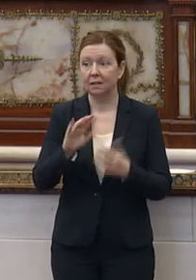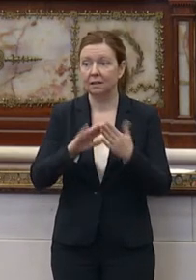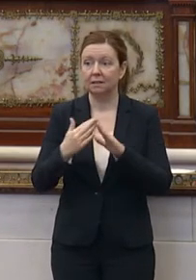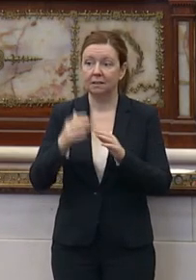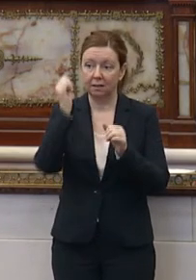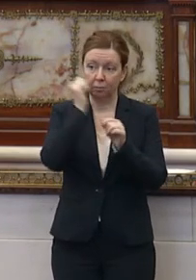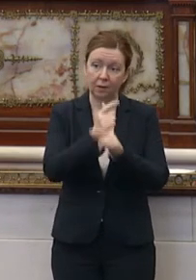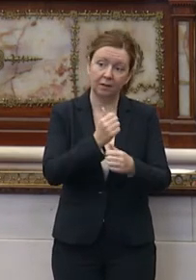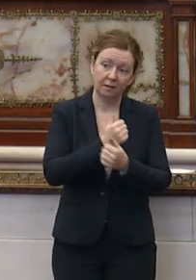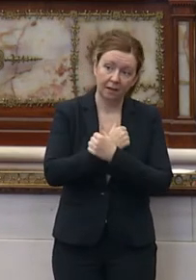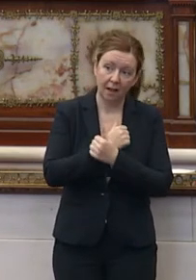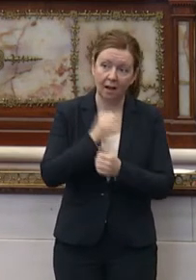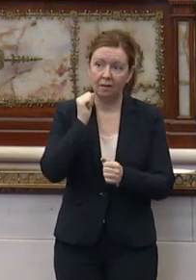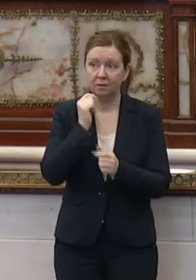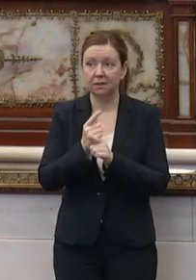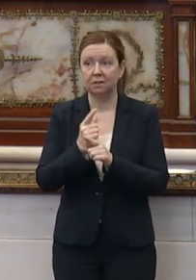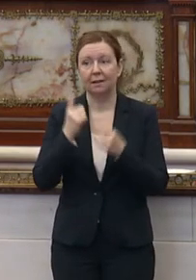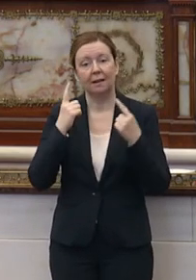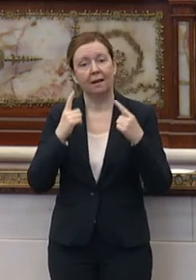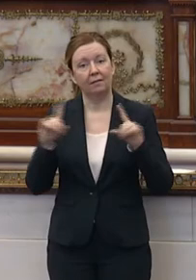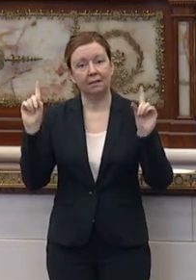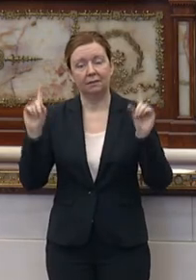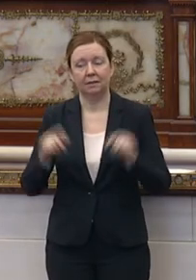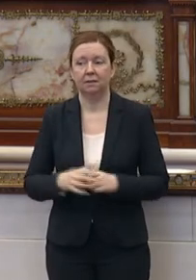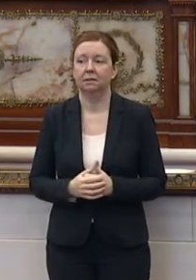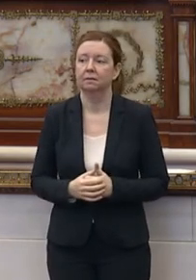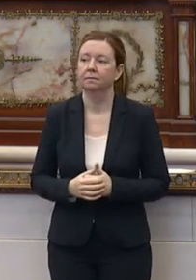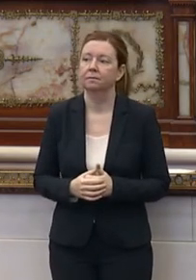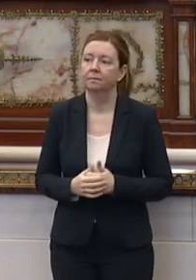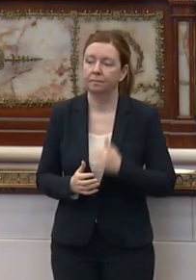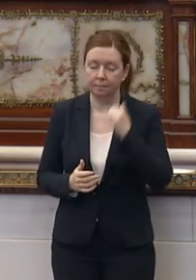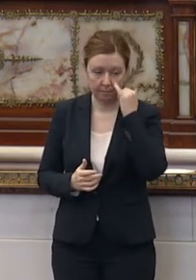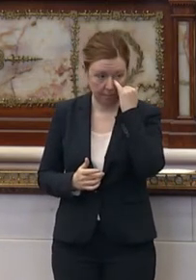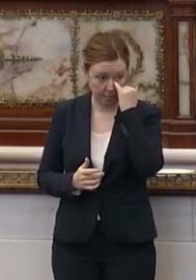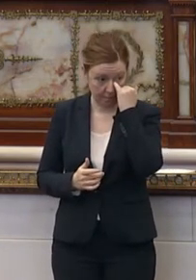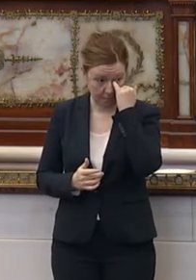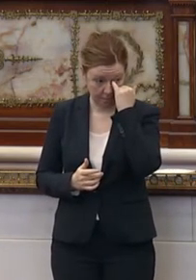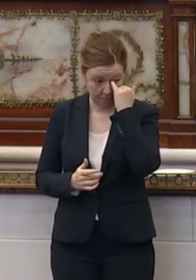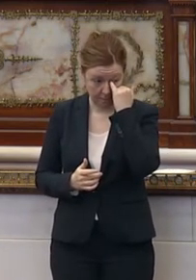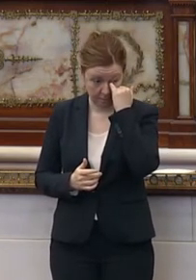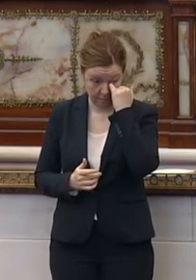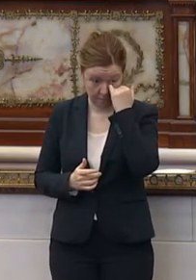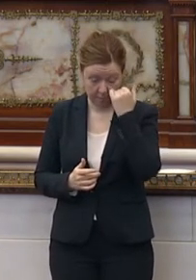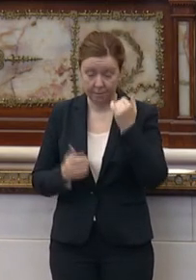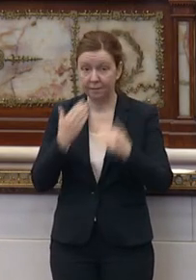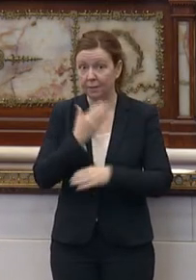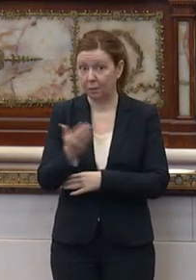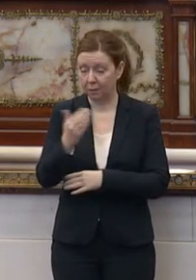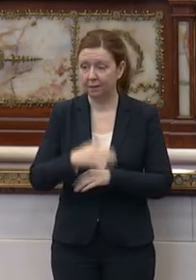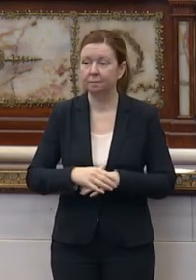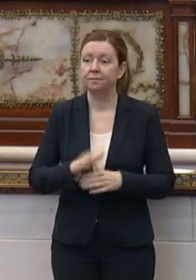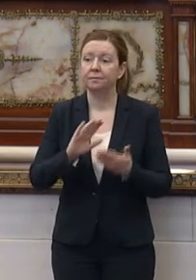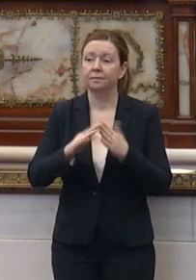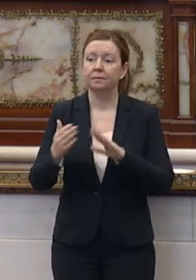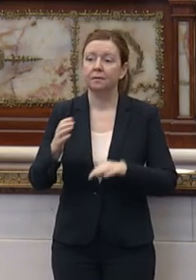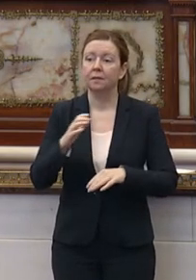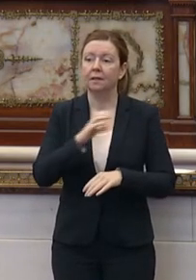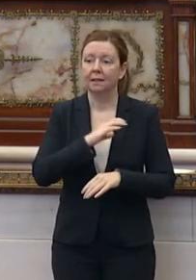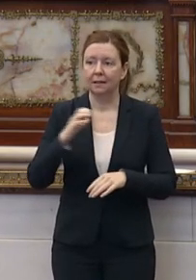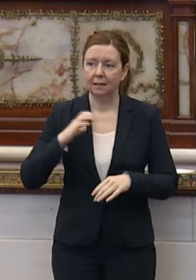of brotherly love and sisterly effectiveness. Good morning. Councilwoman